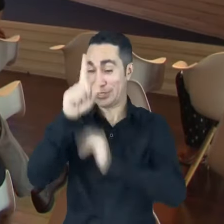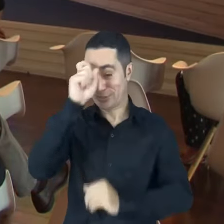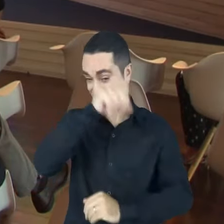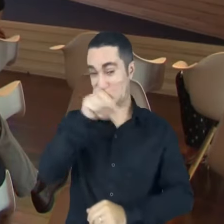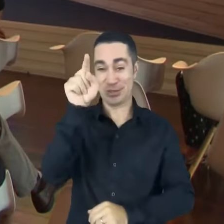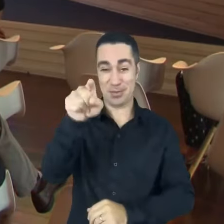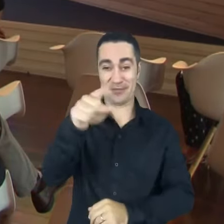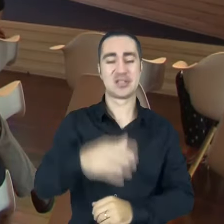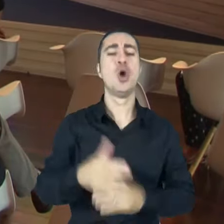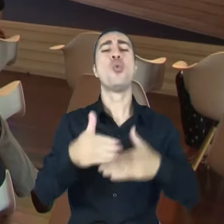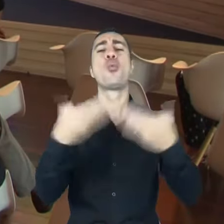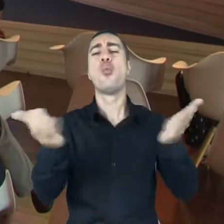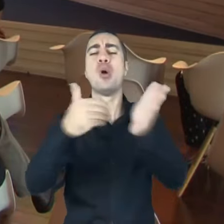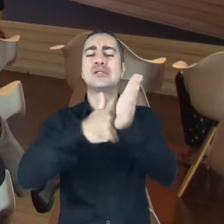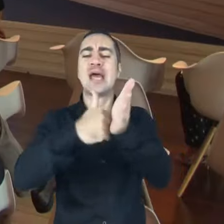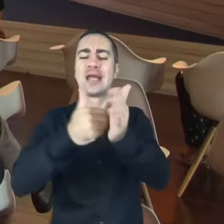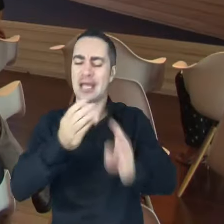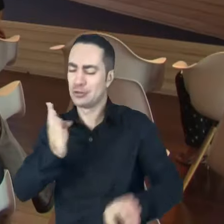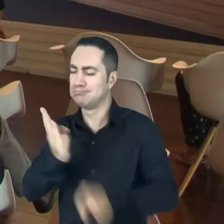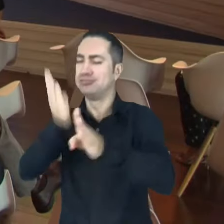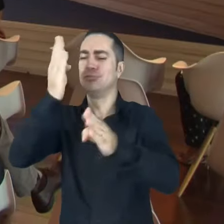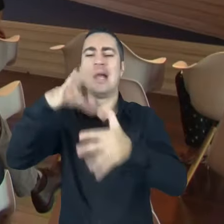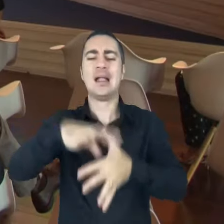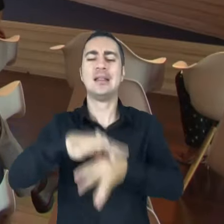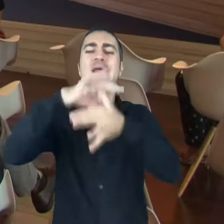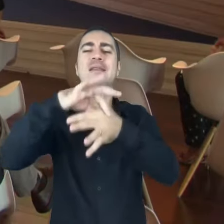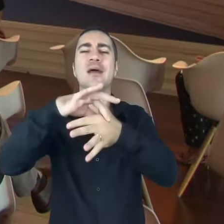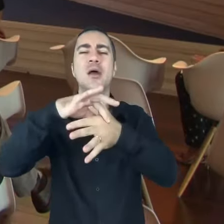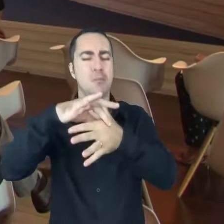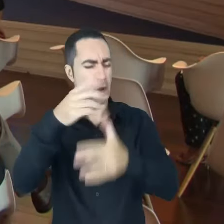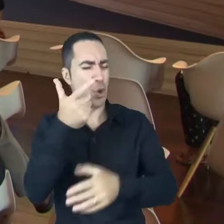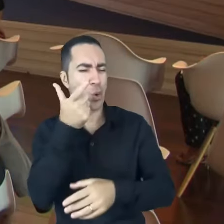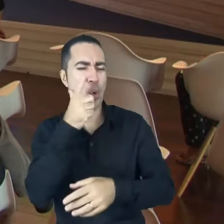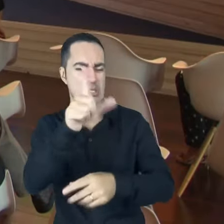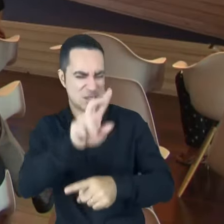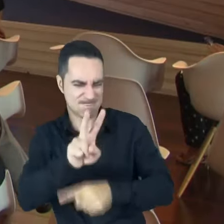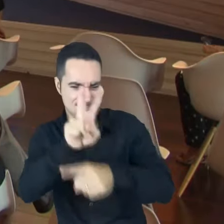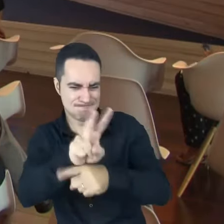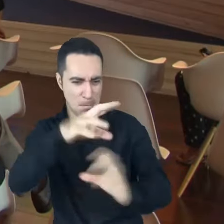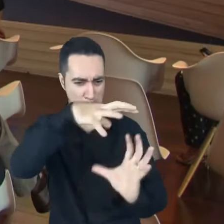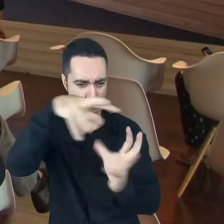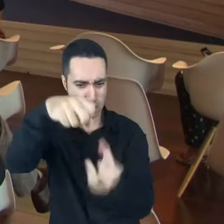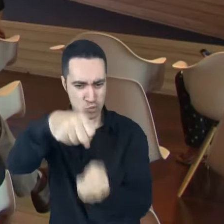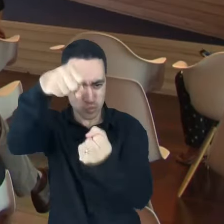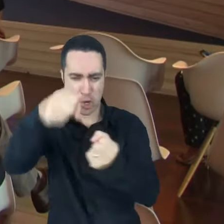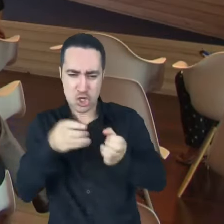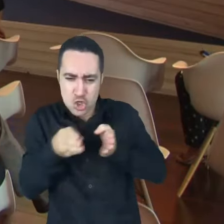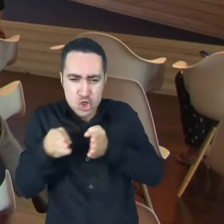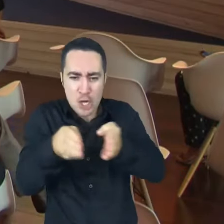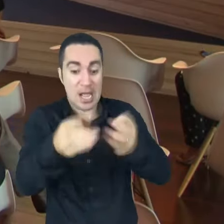of the Swedish for the sustainability journey and success?